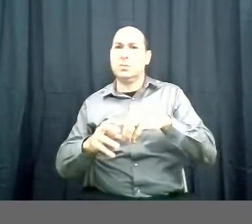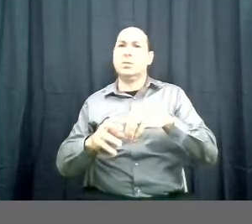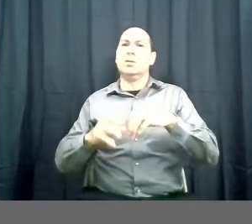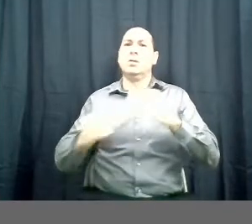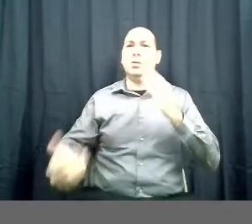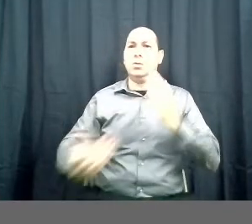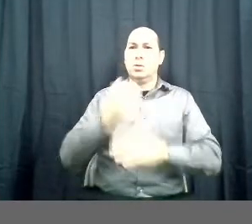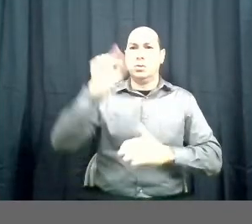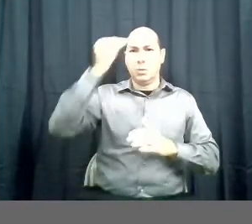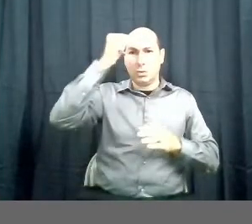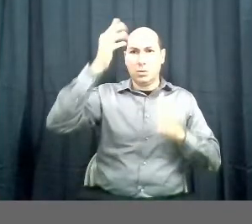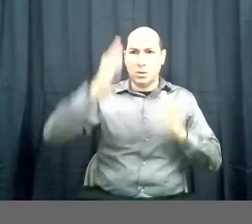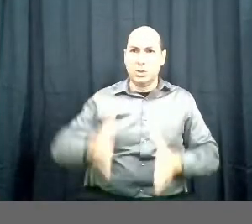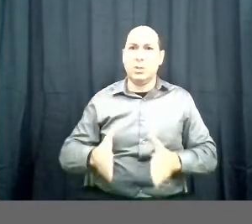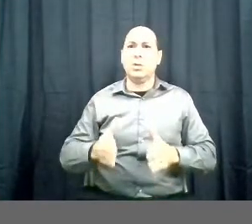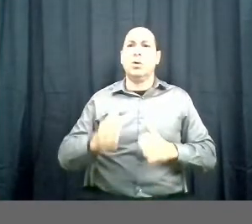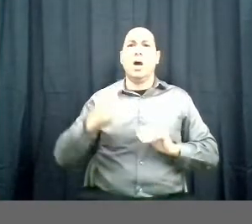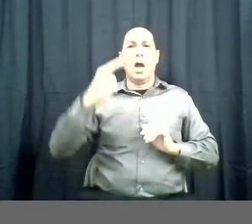he's key to this.